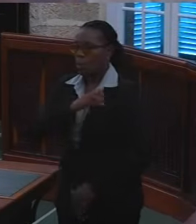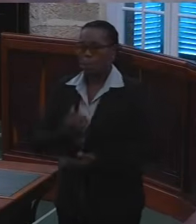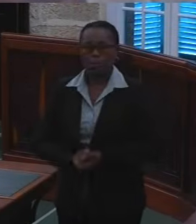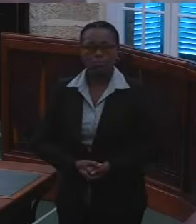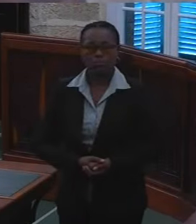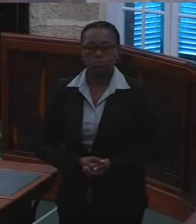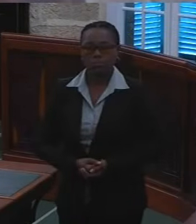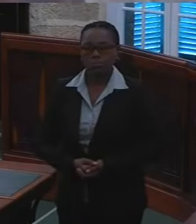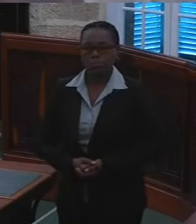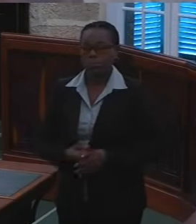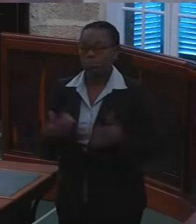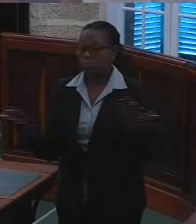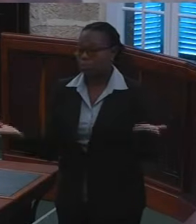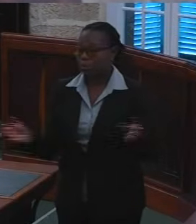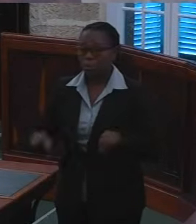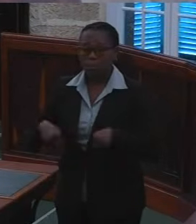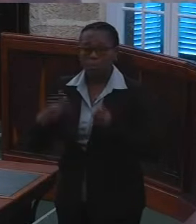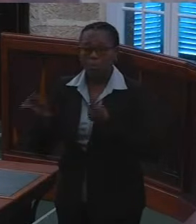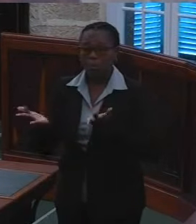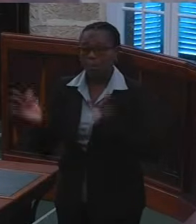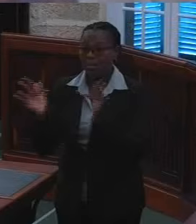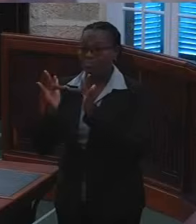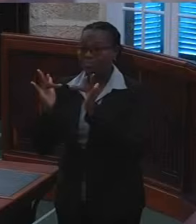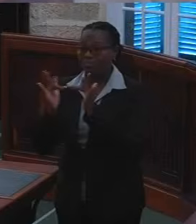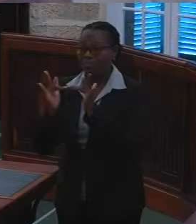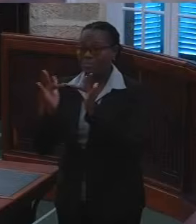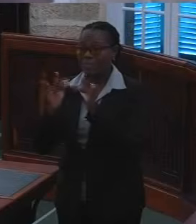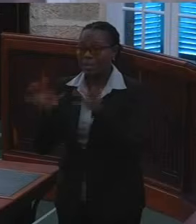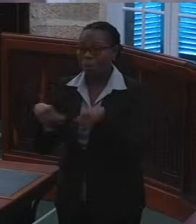telecommunications service providers. If they